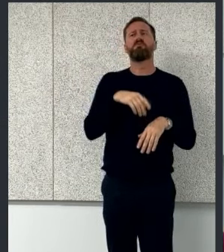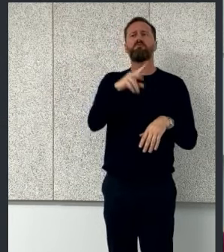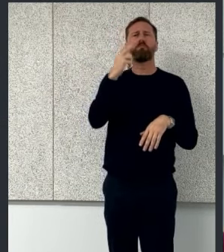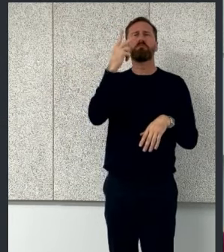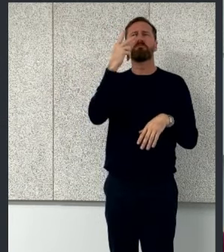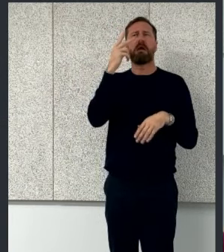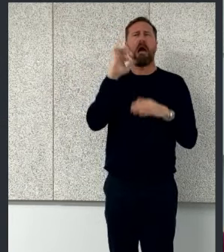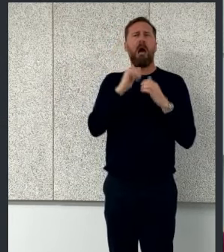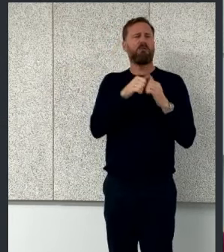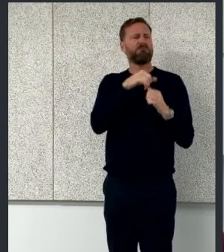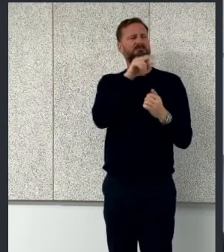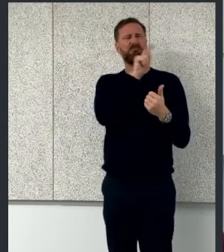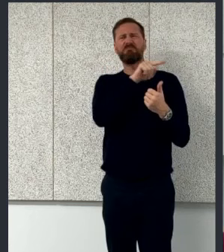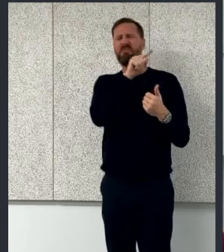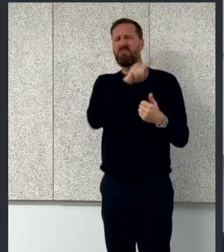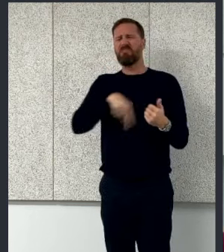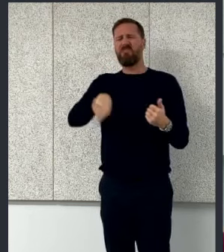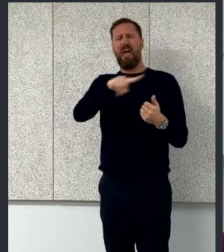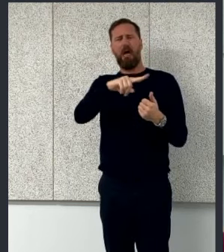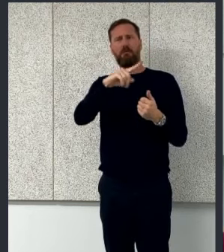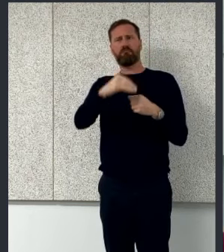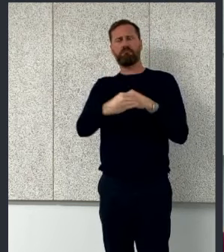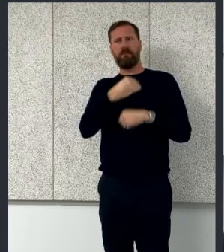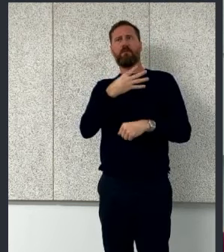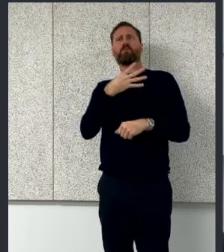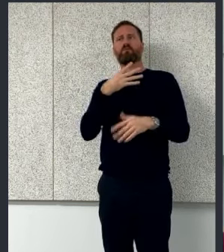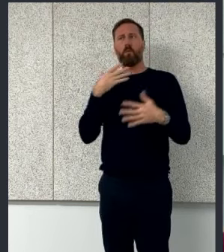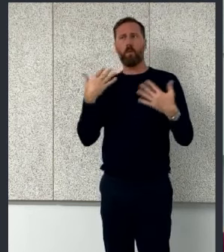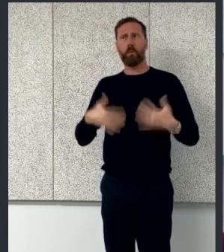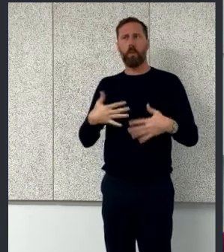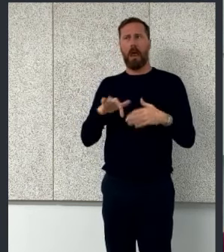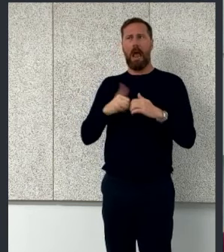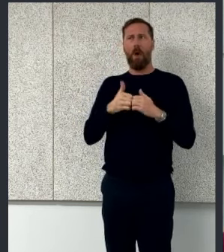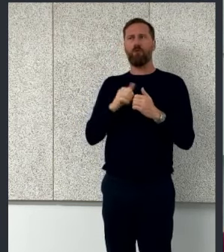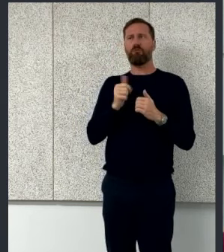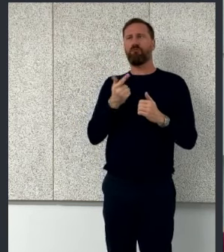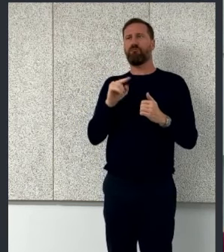influence the way that maybe a grantee positions their work?